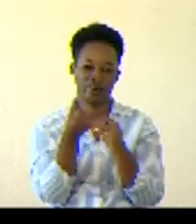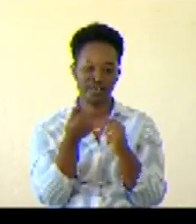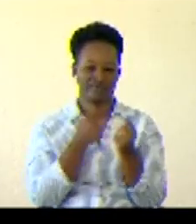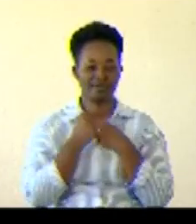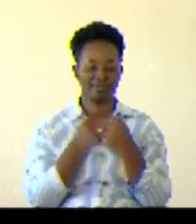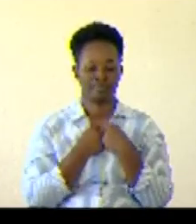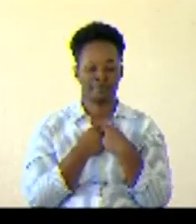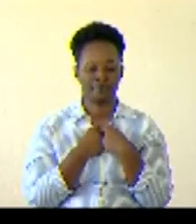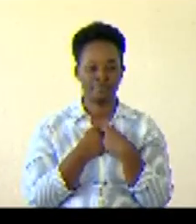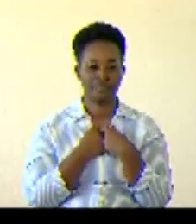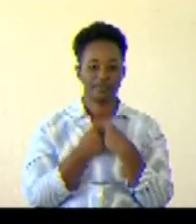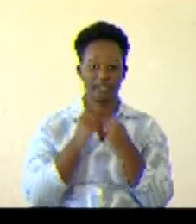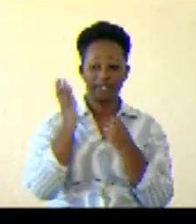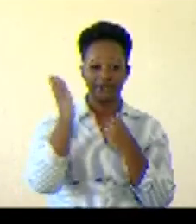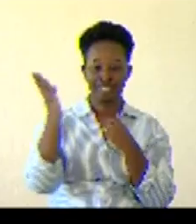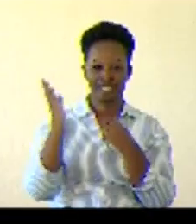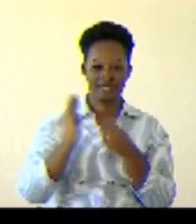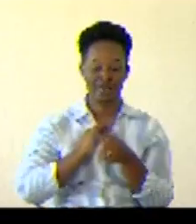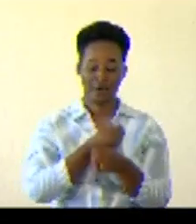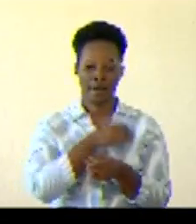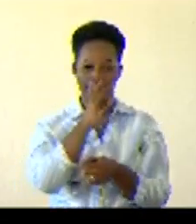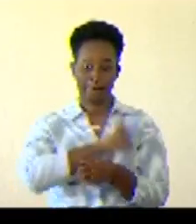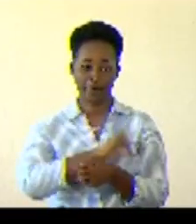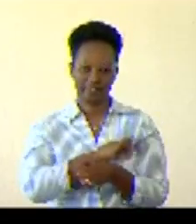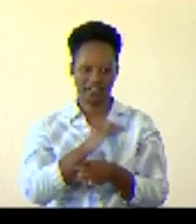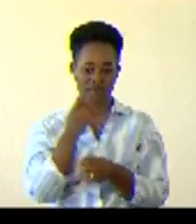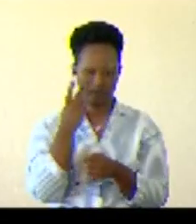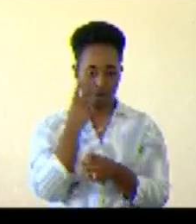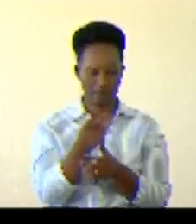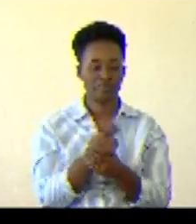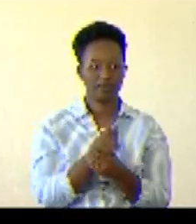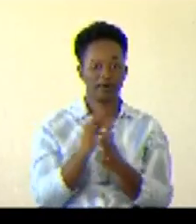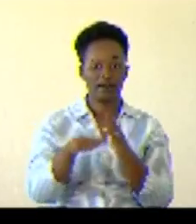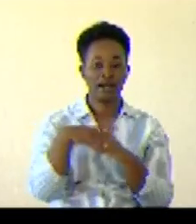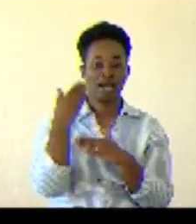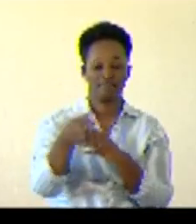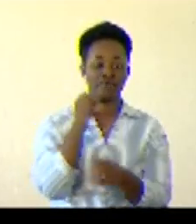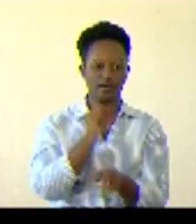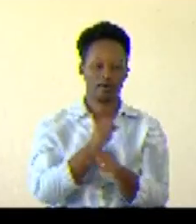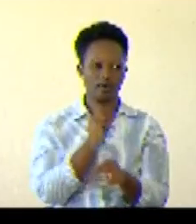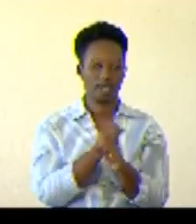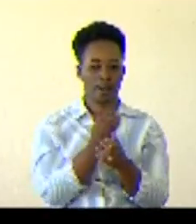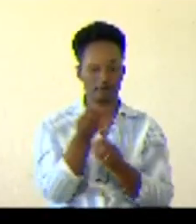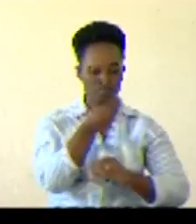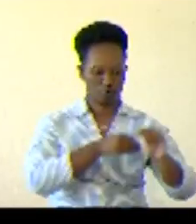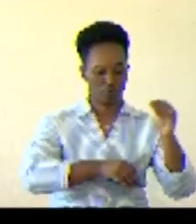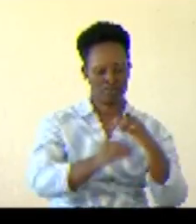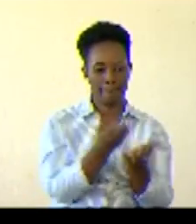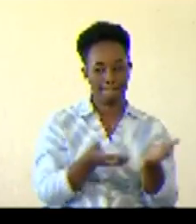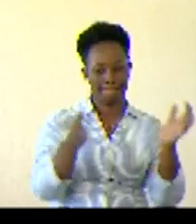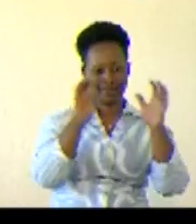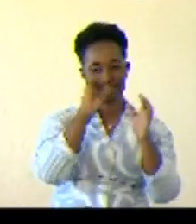francs. So this was our profit that was realized after producing a basket of pan of